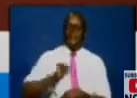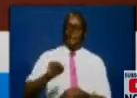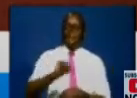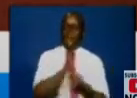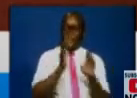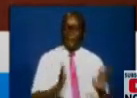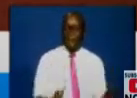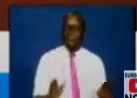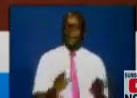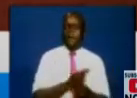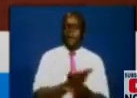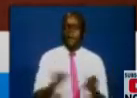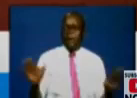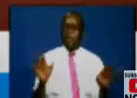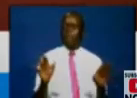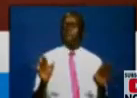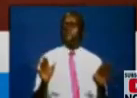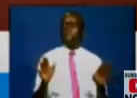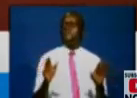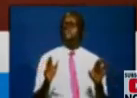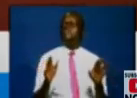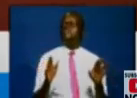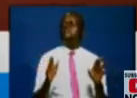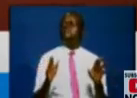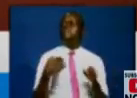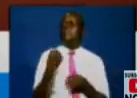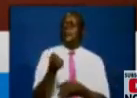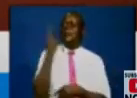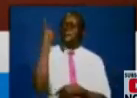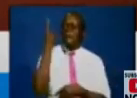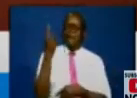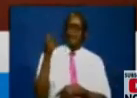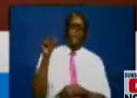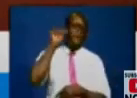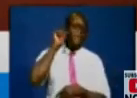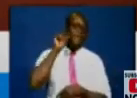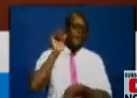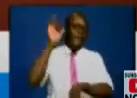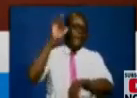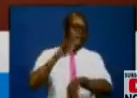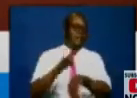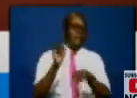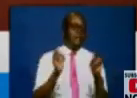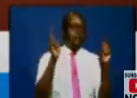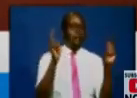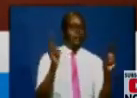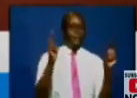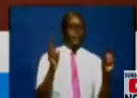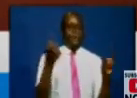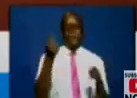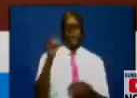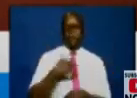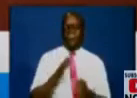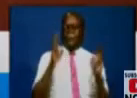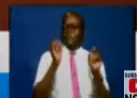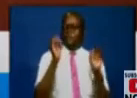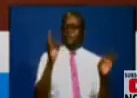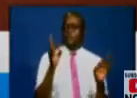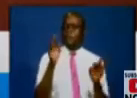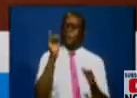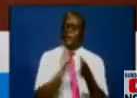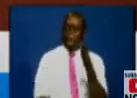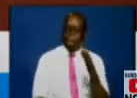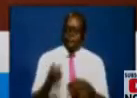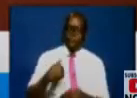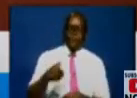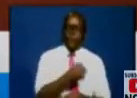might not be able to catch the gender sensitivity of the matter. So my issue is, if indeed we